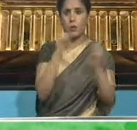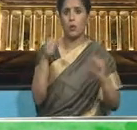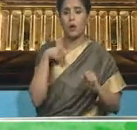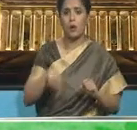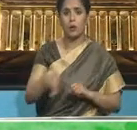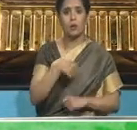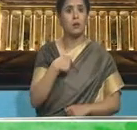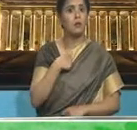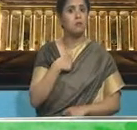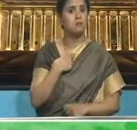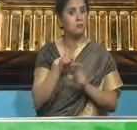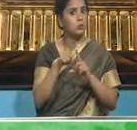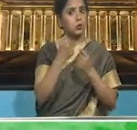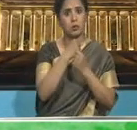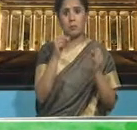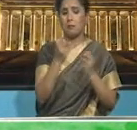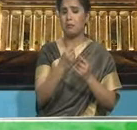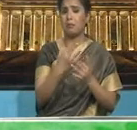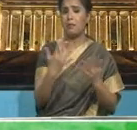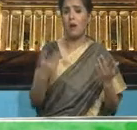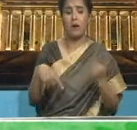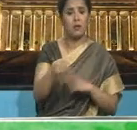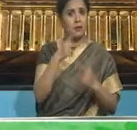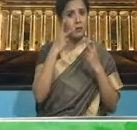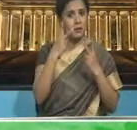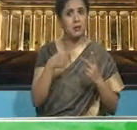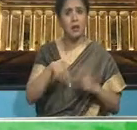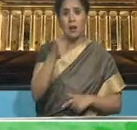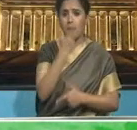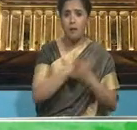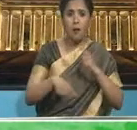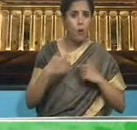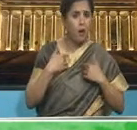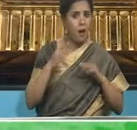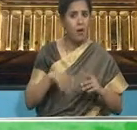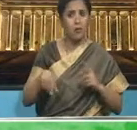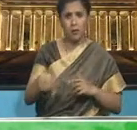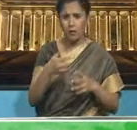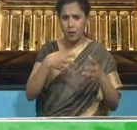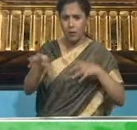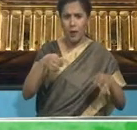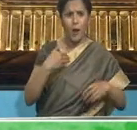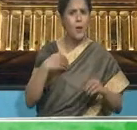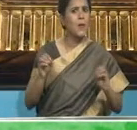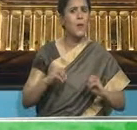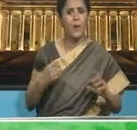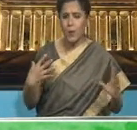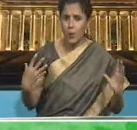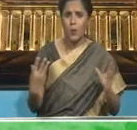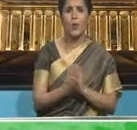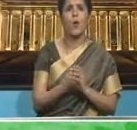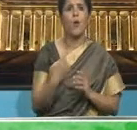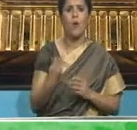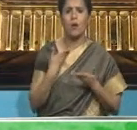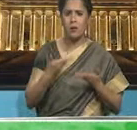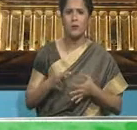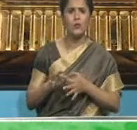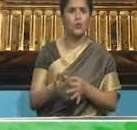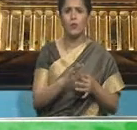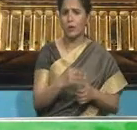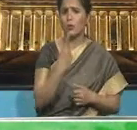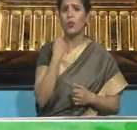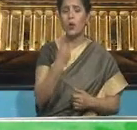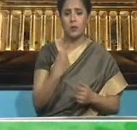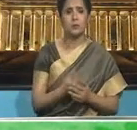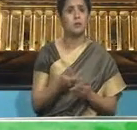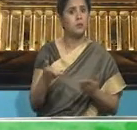republic because so many creeds, so many languages have not divided us, they have only united us. That